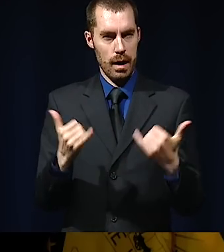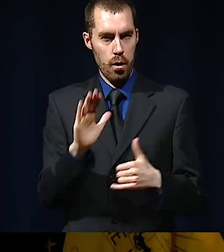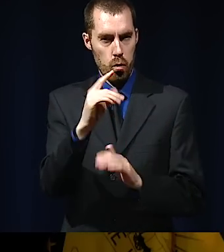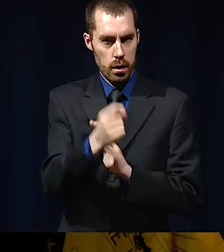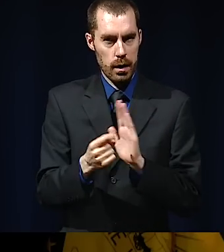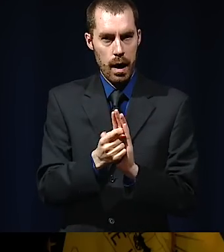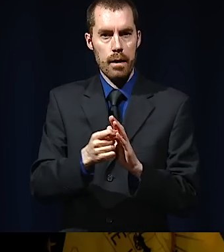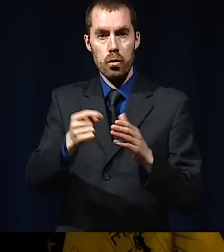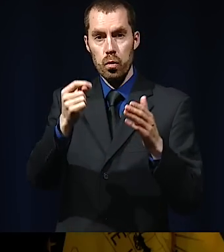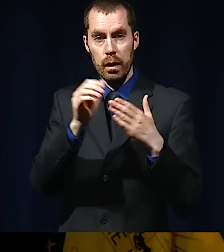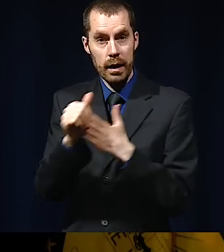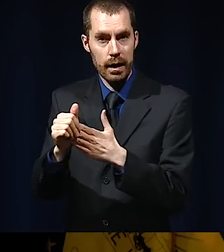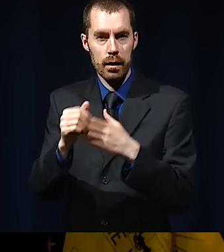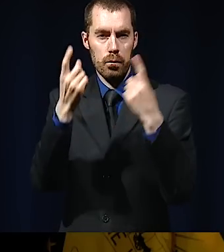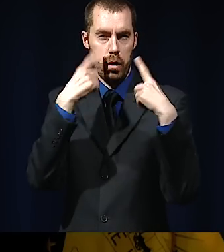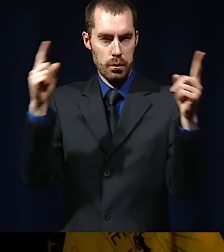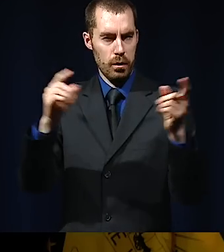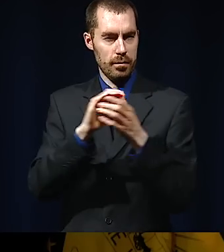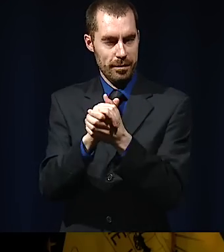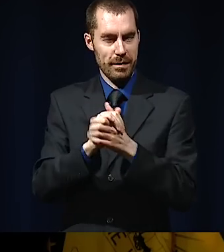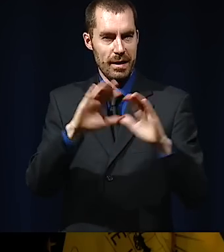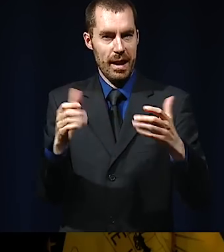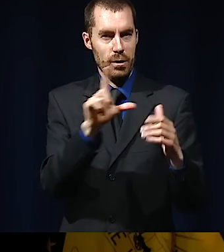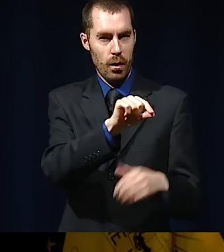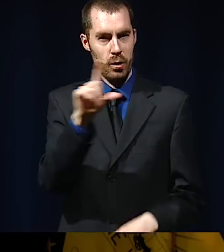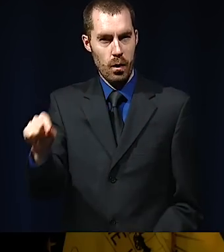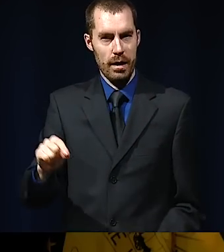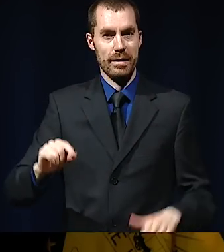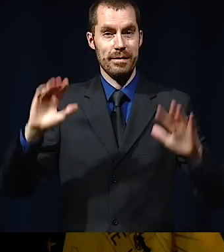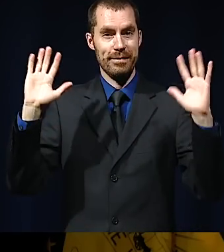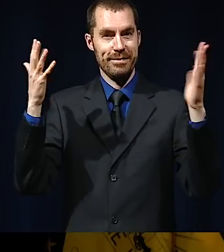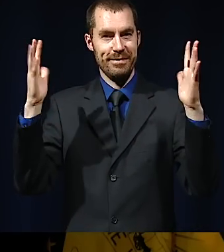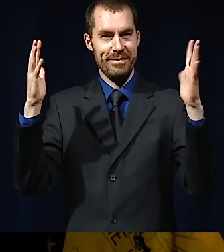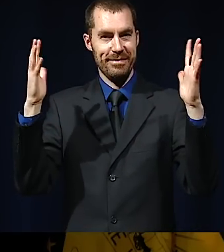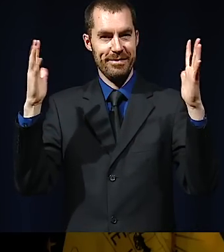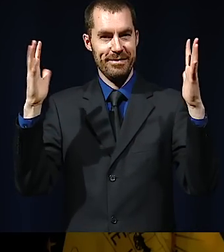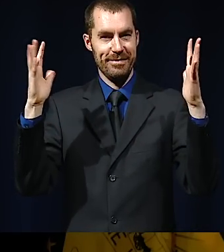prosper. Congratulations, class of 2020.